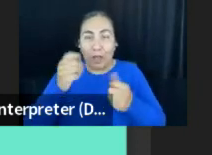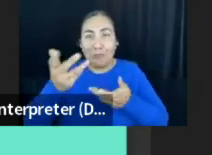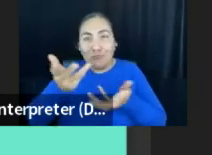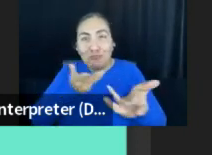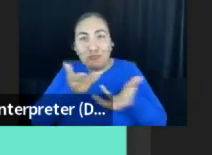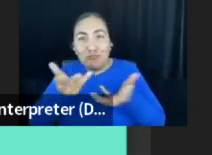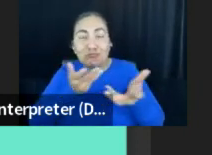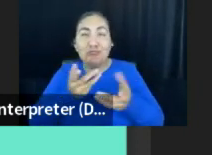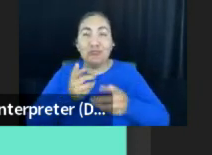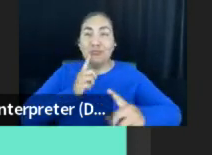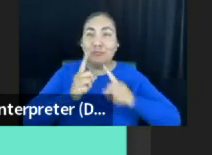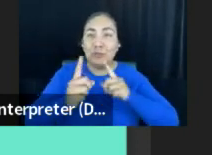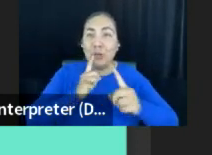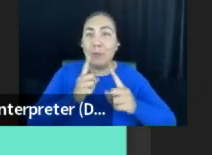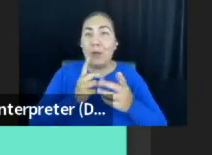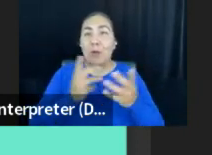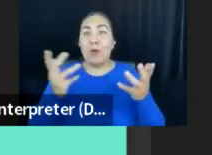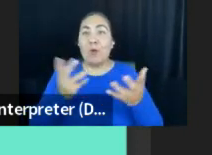what we